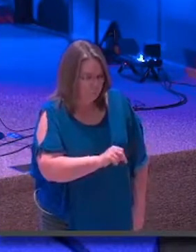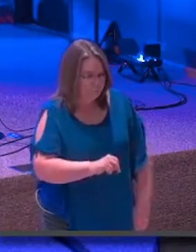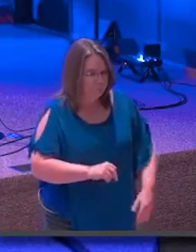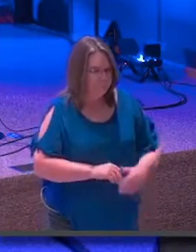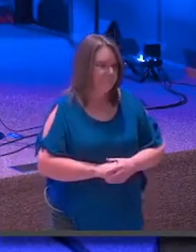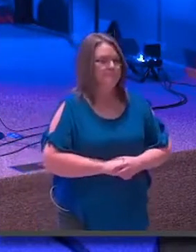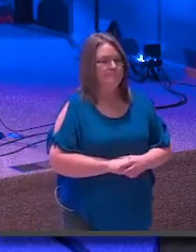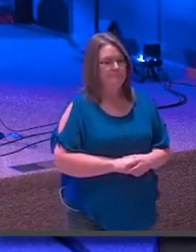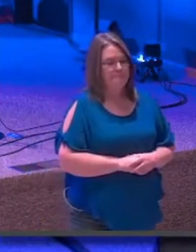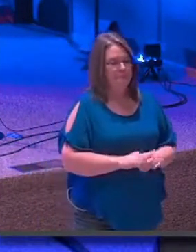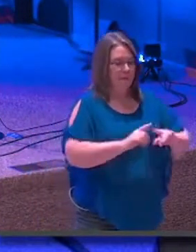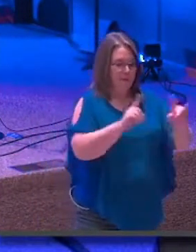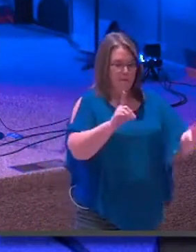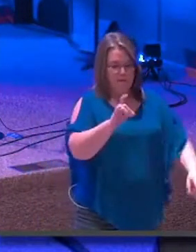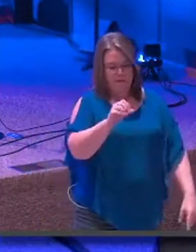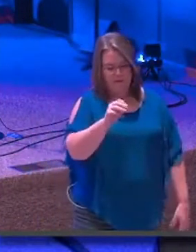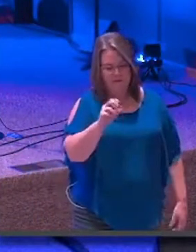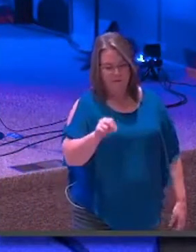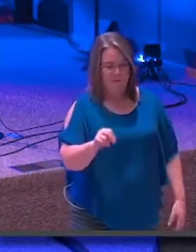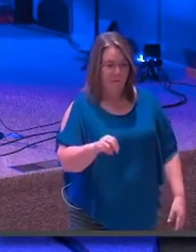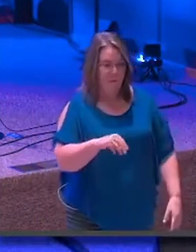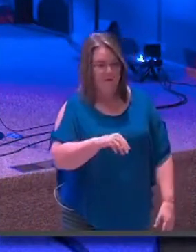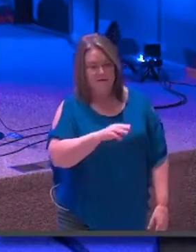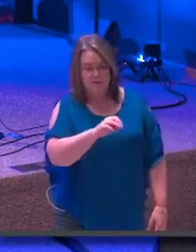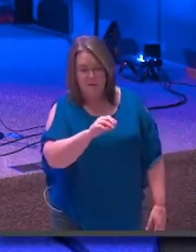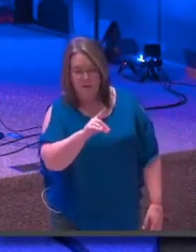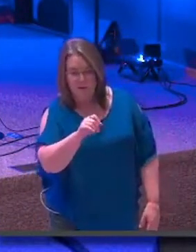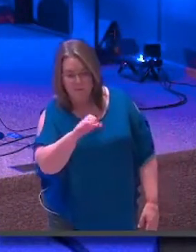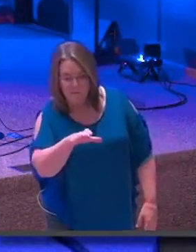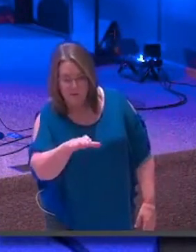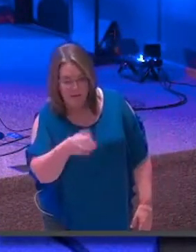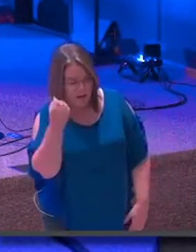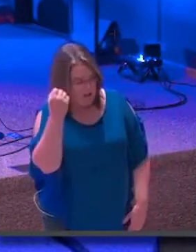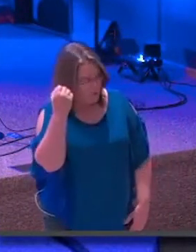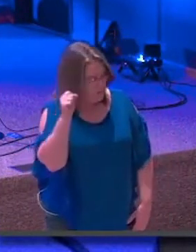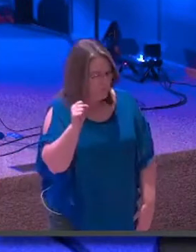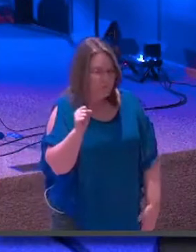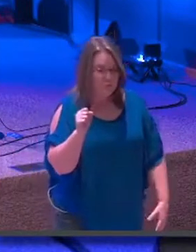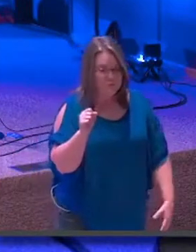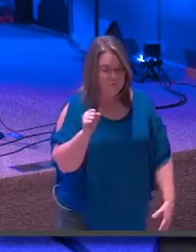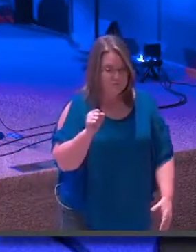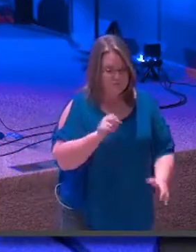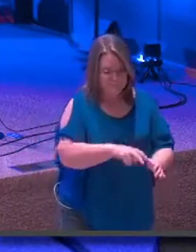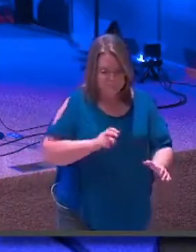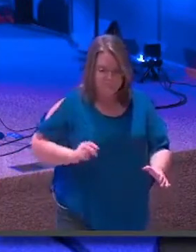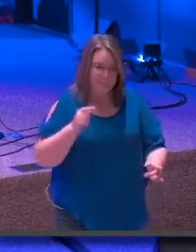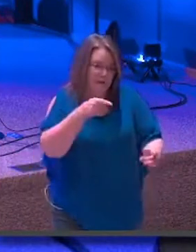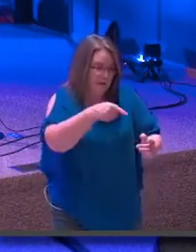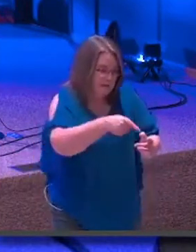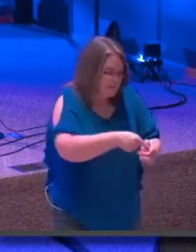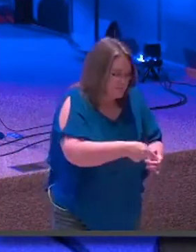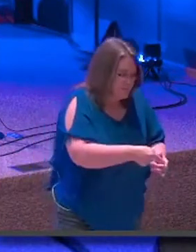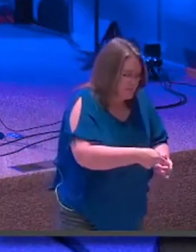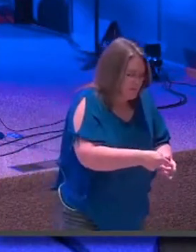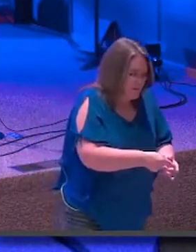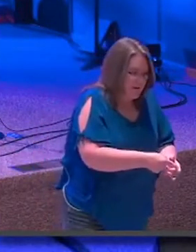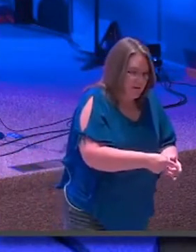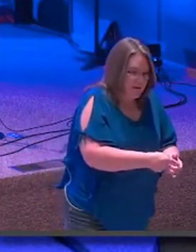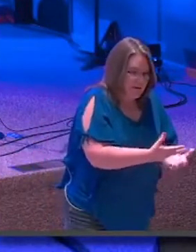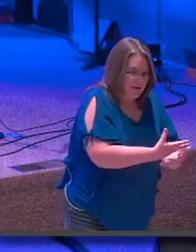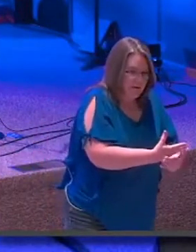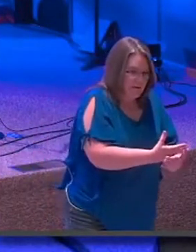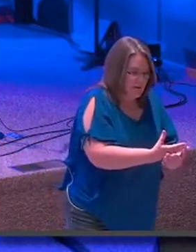But see, Desmond was a medic, and he refused to retreat until he rescued the rest of his